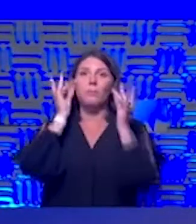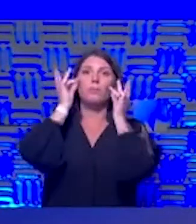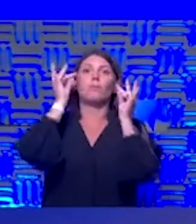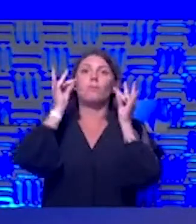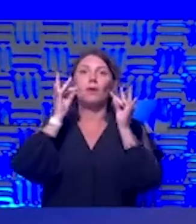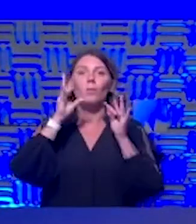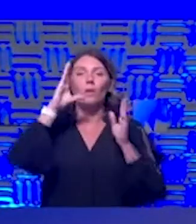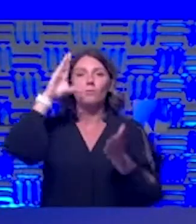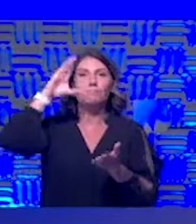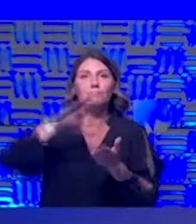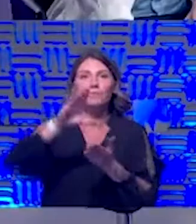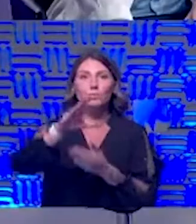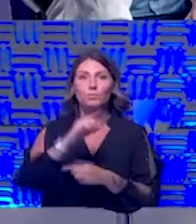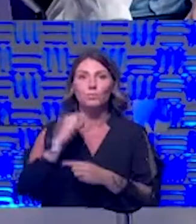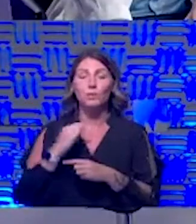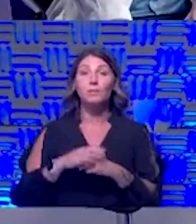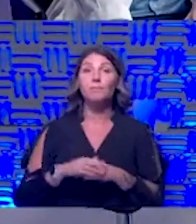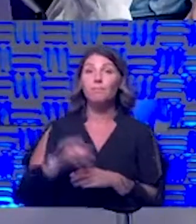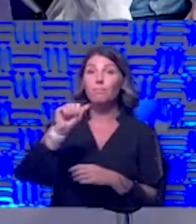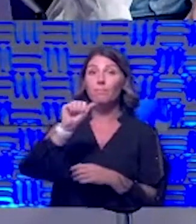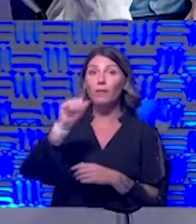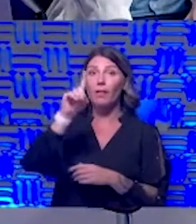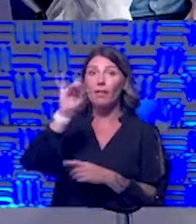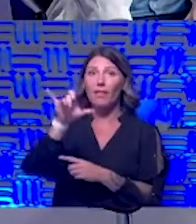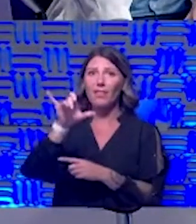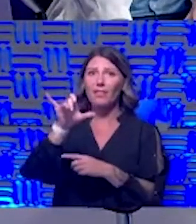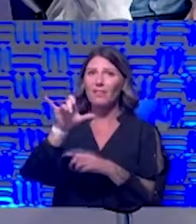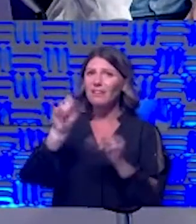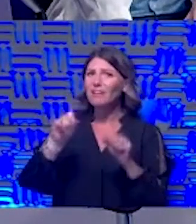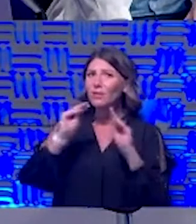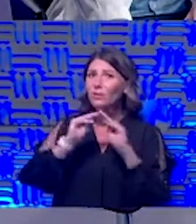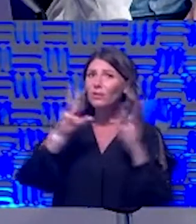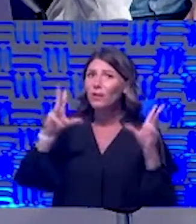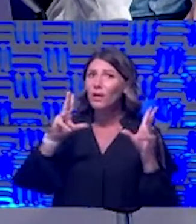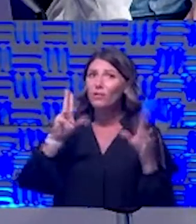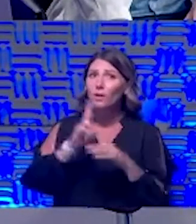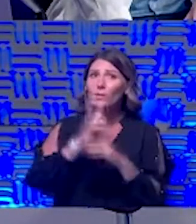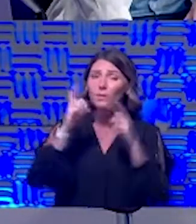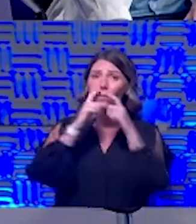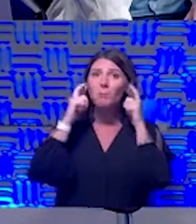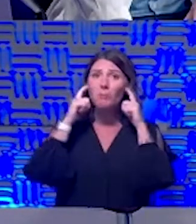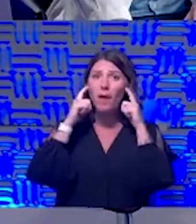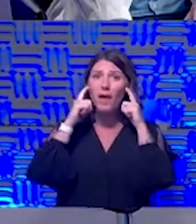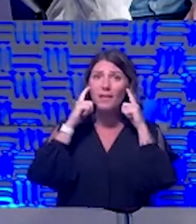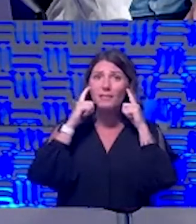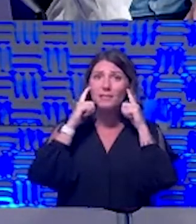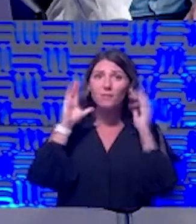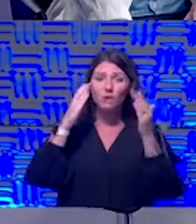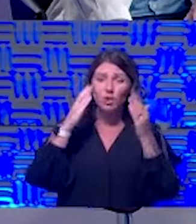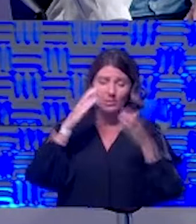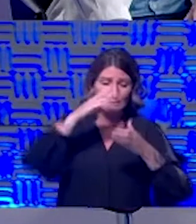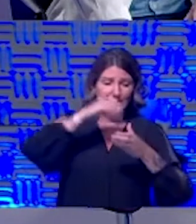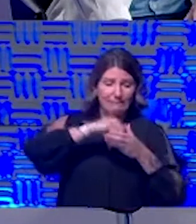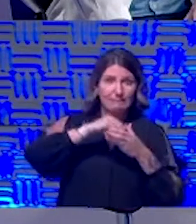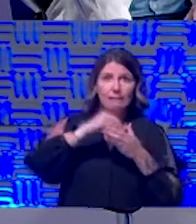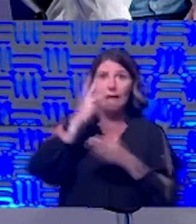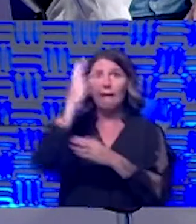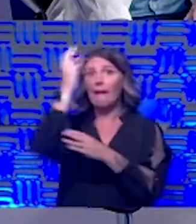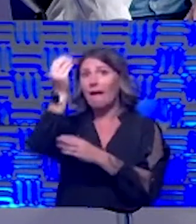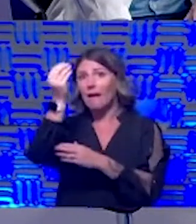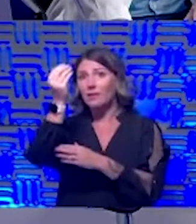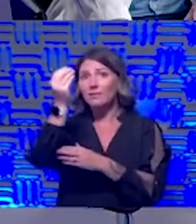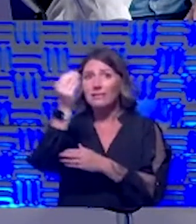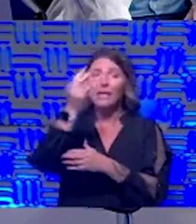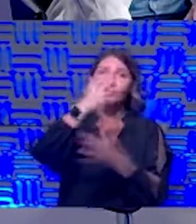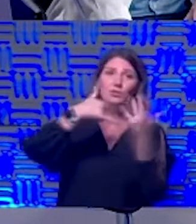other questions? Allie wants to know, she wants you to clarify the wearing of masks when you're outside and social distancing. And is inside. it okay